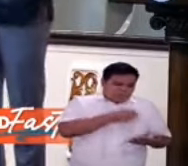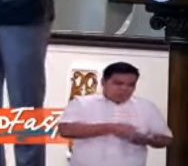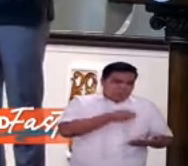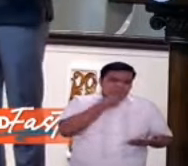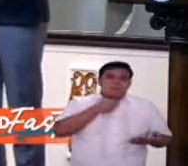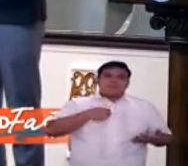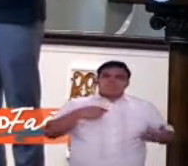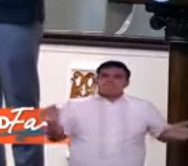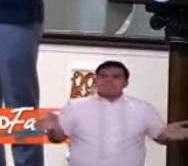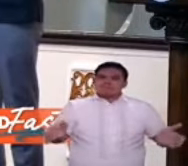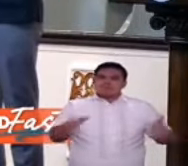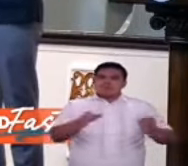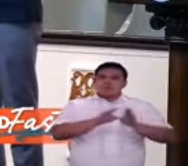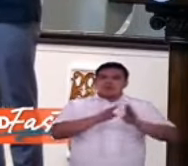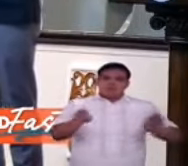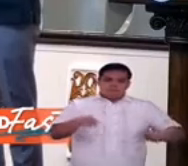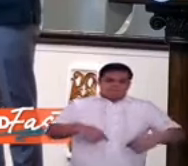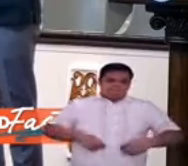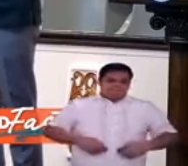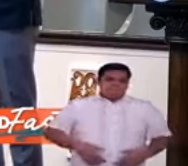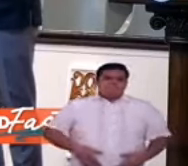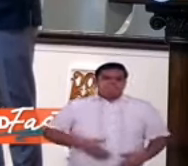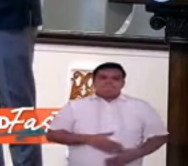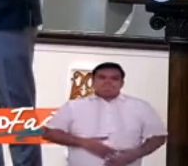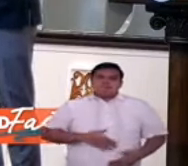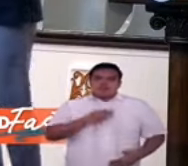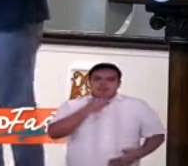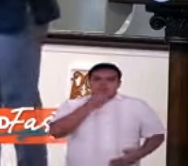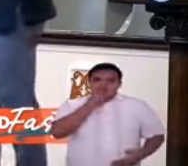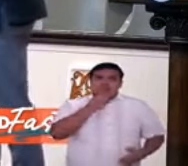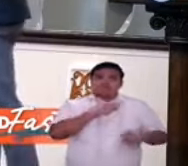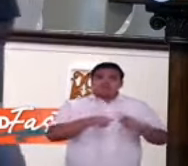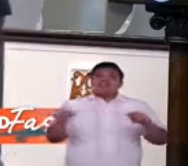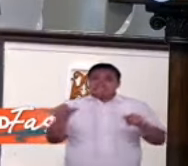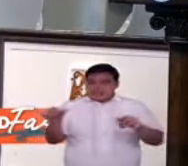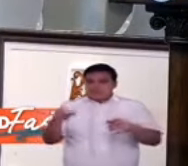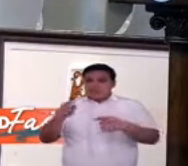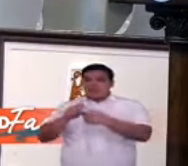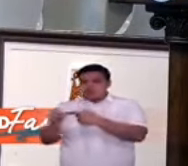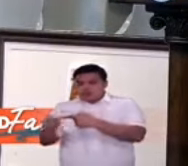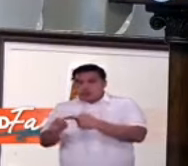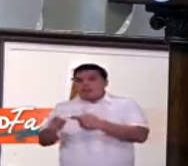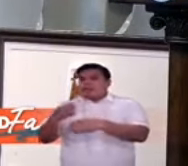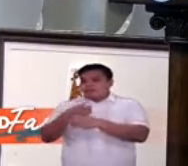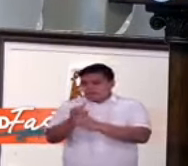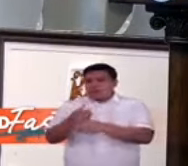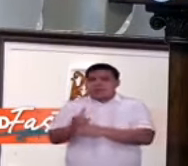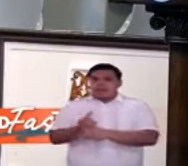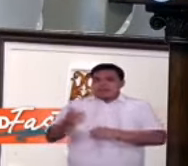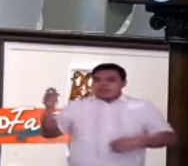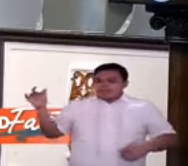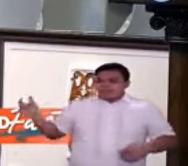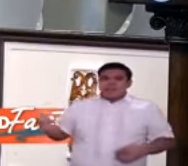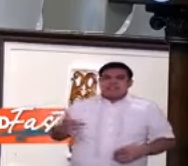Mo encourage nimo to open up your appetite. To train means also to